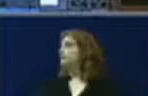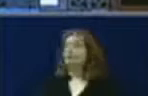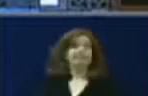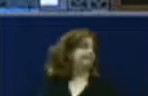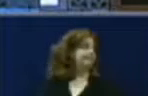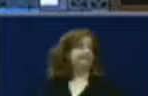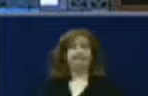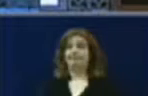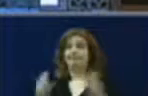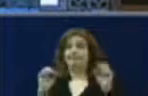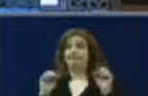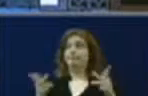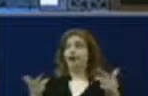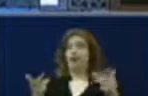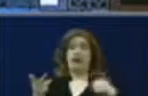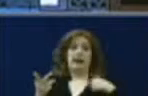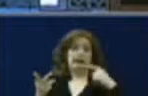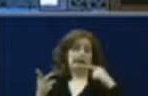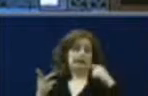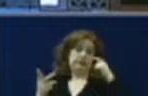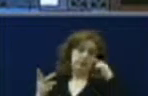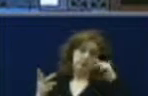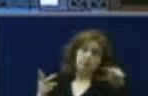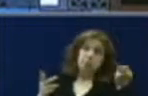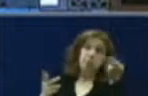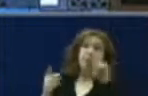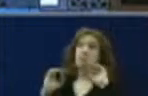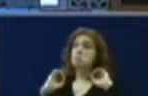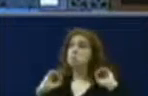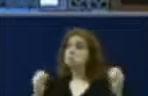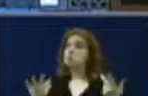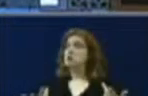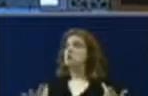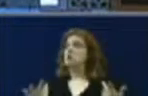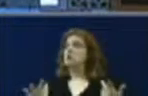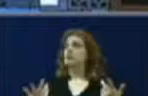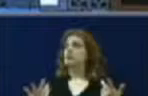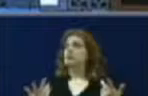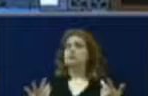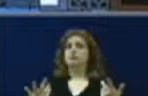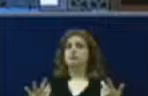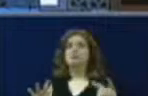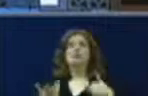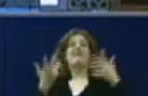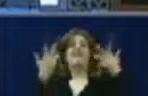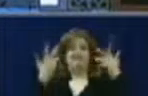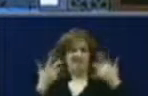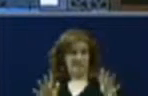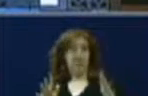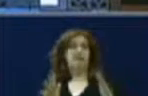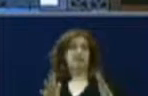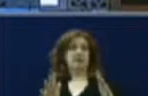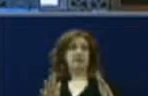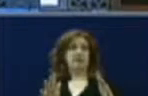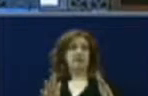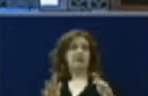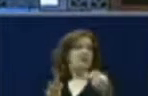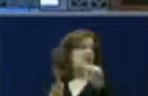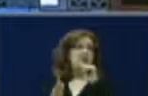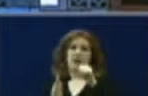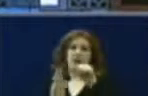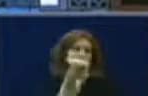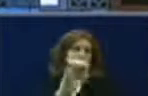Okay, it appears not, so we are finished with the non-agenda